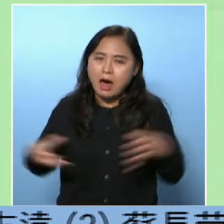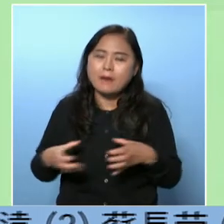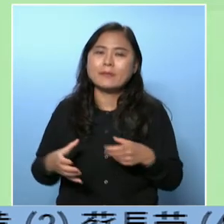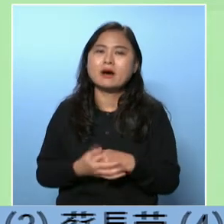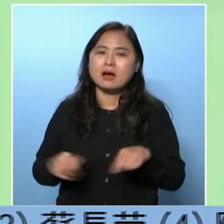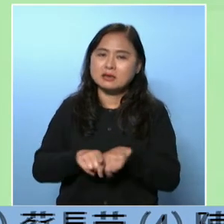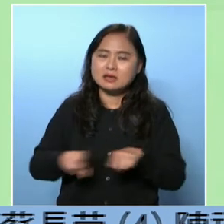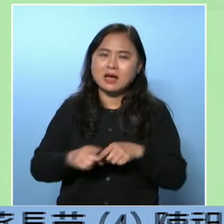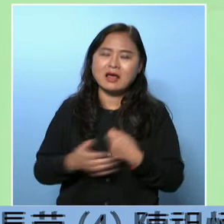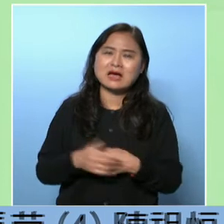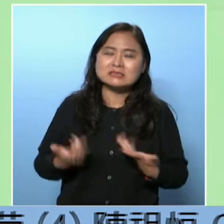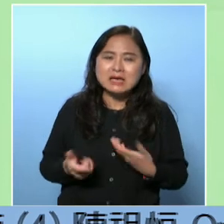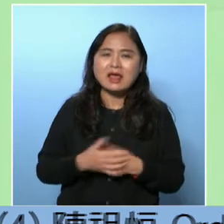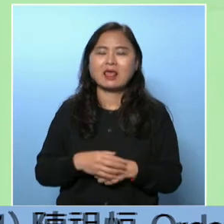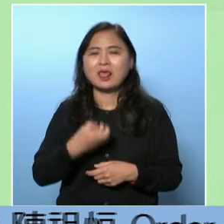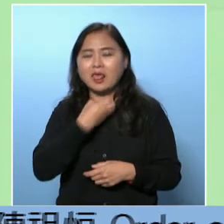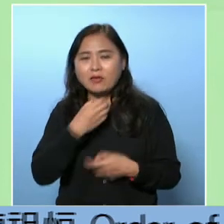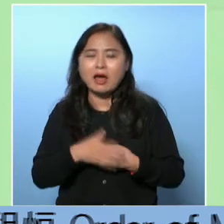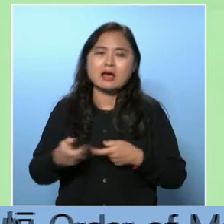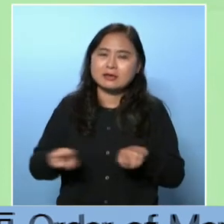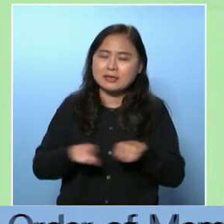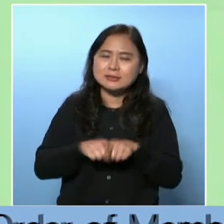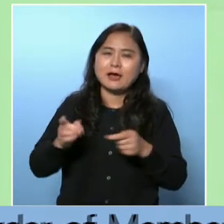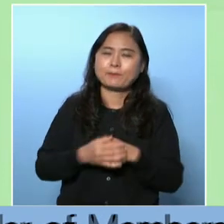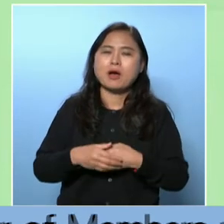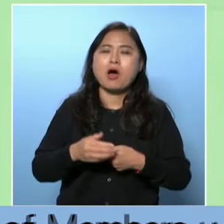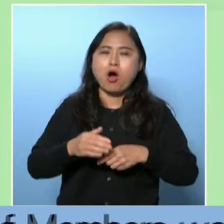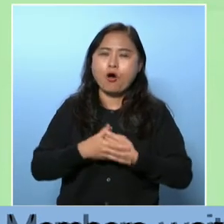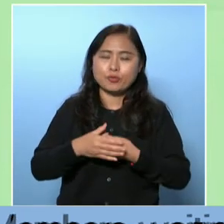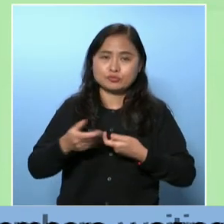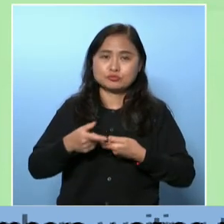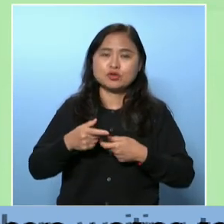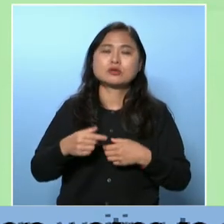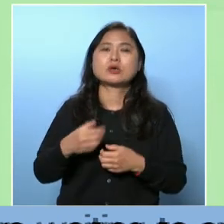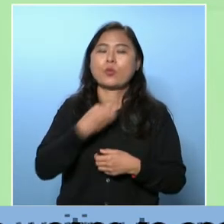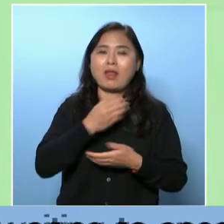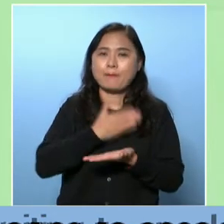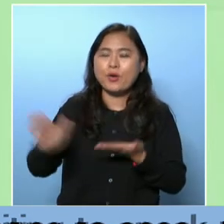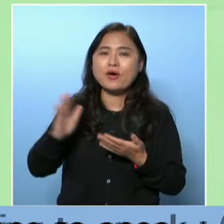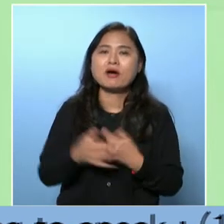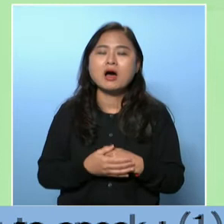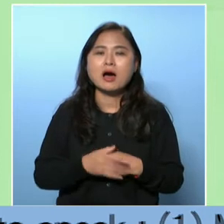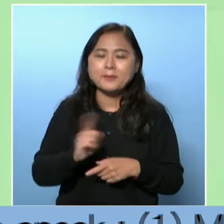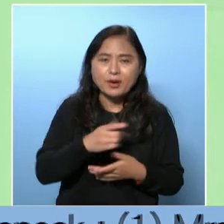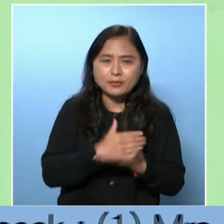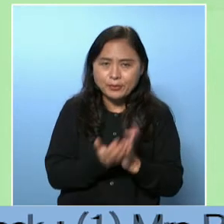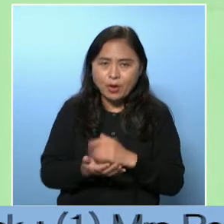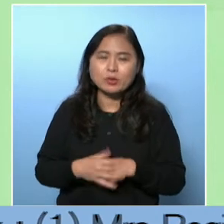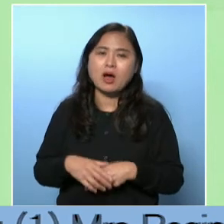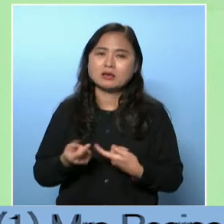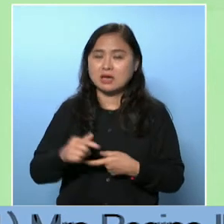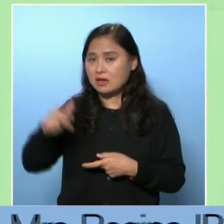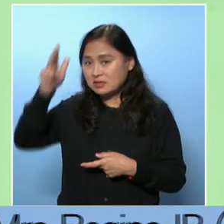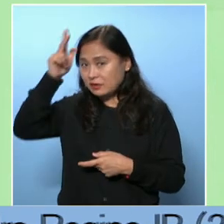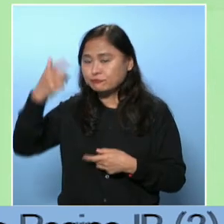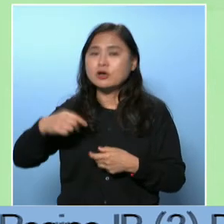over the rough spots and difficulties. We must mobilize every resource